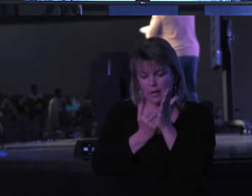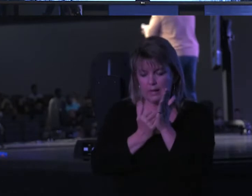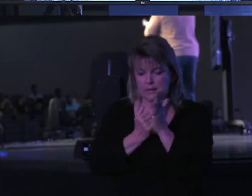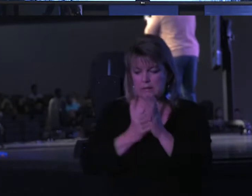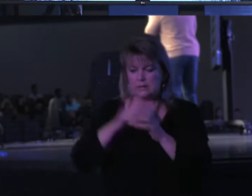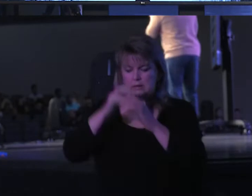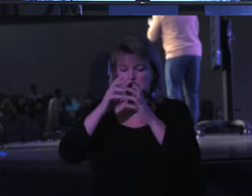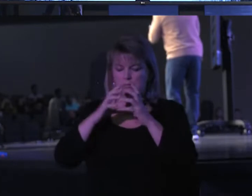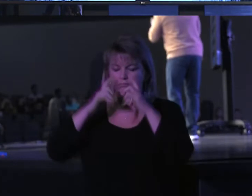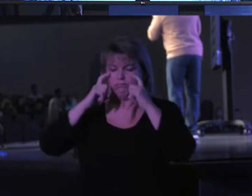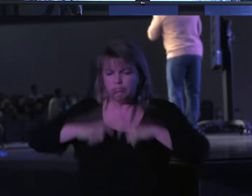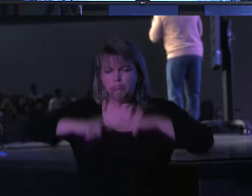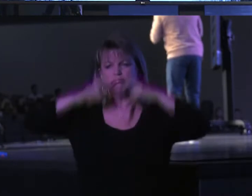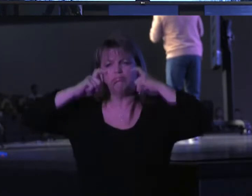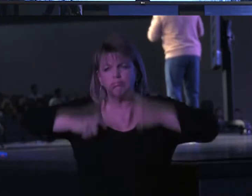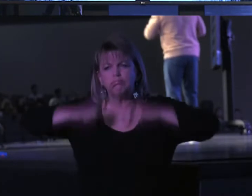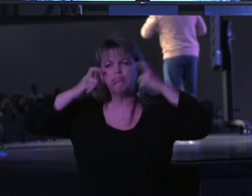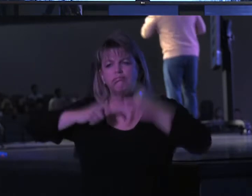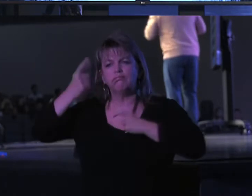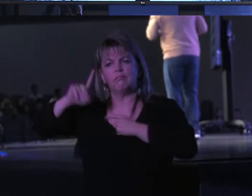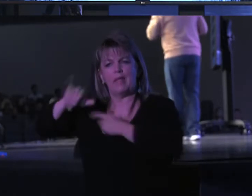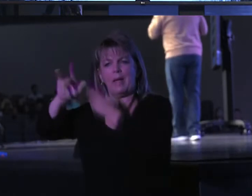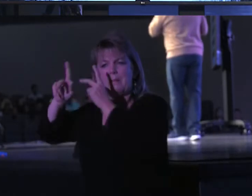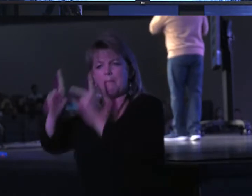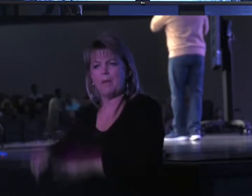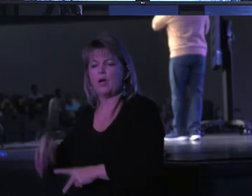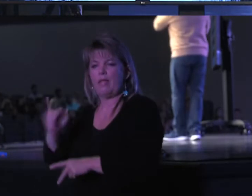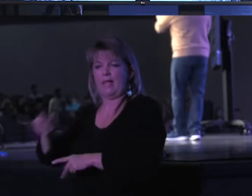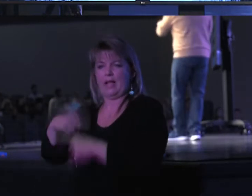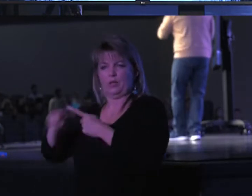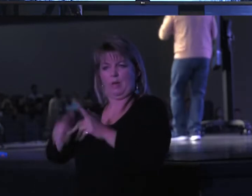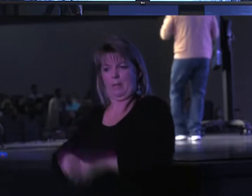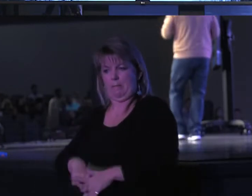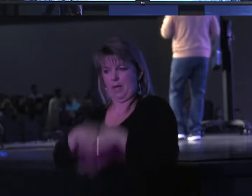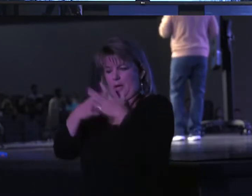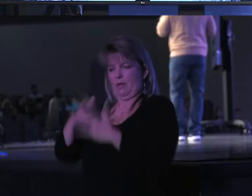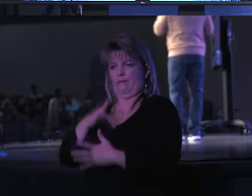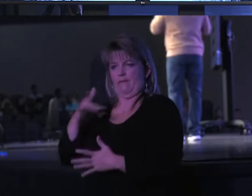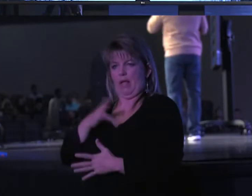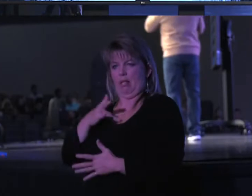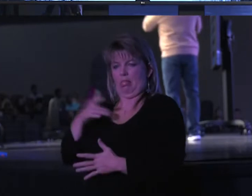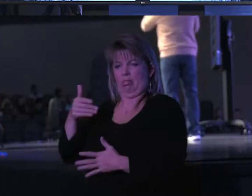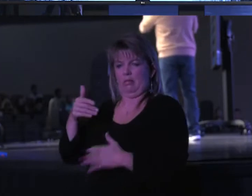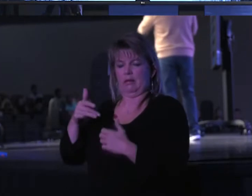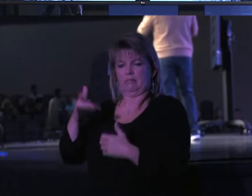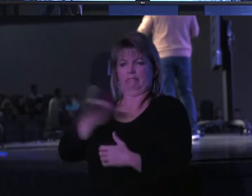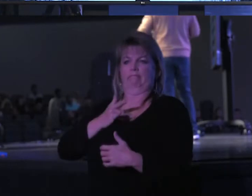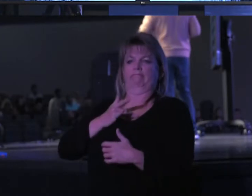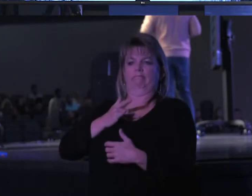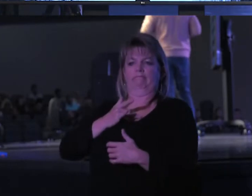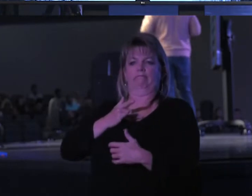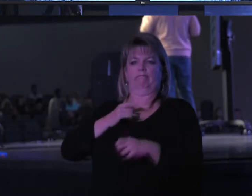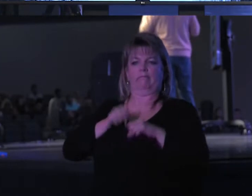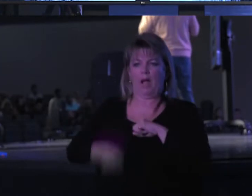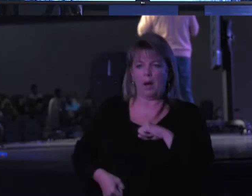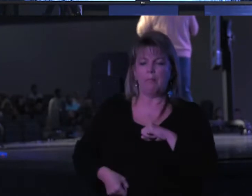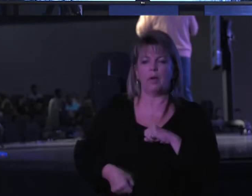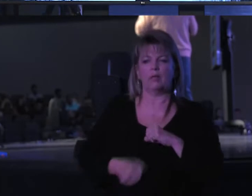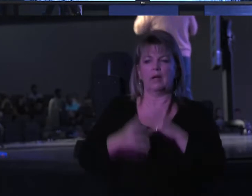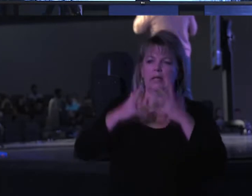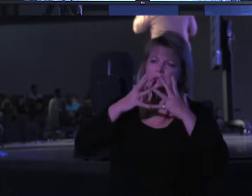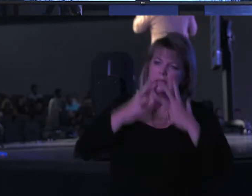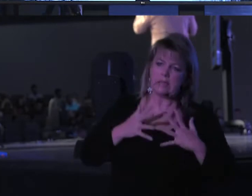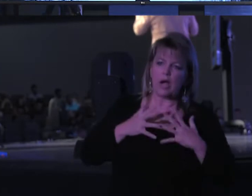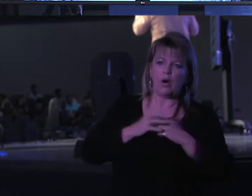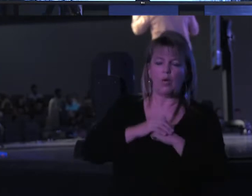piece of paper where you weep over them, that's when we begin to feel a heartbrokenness and a